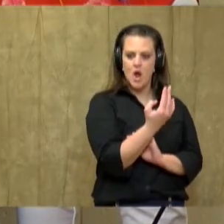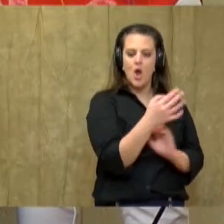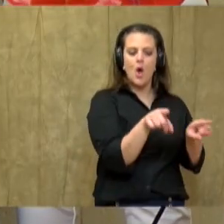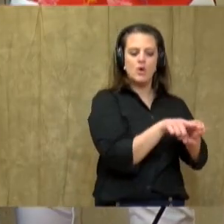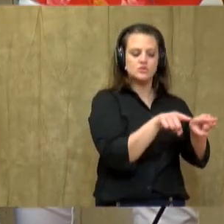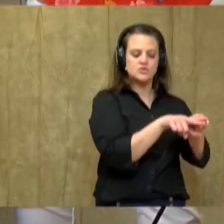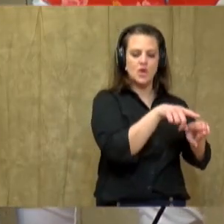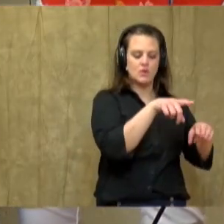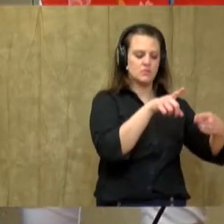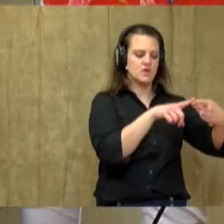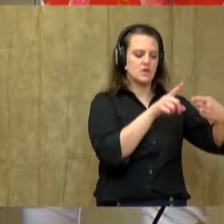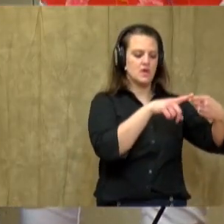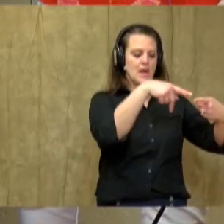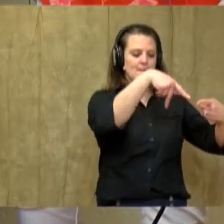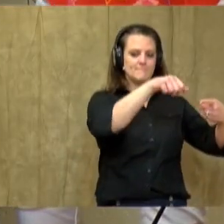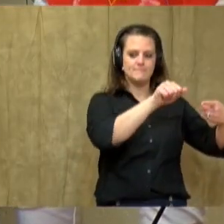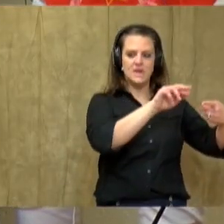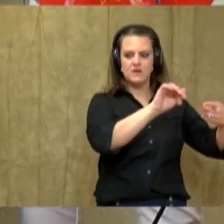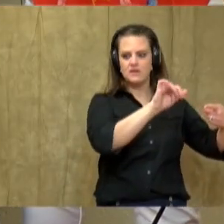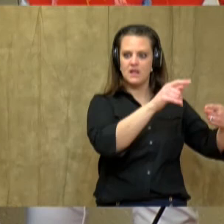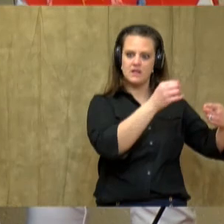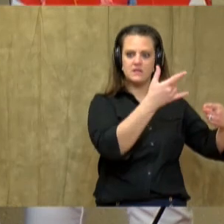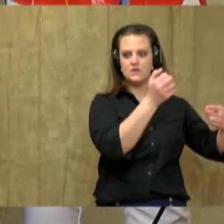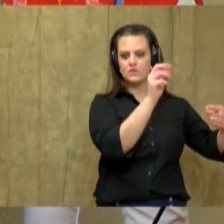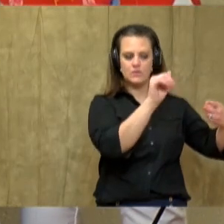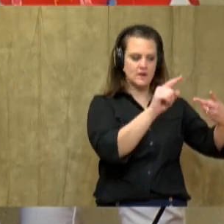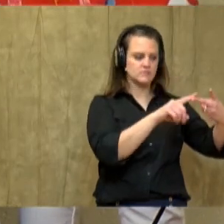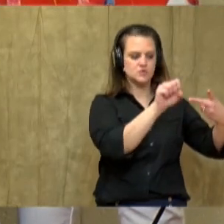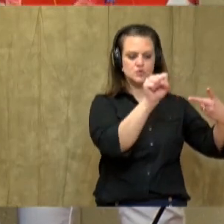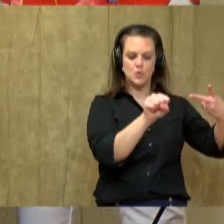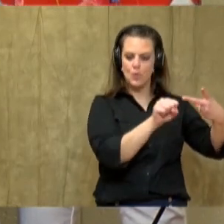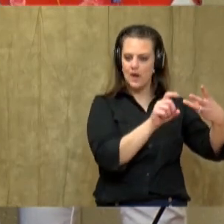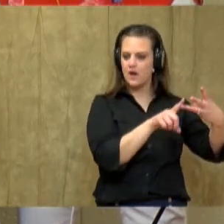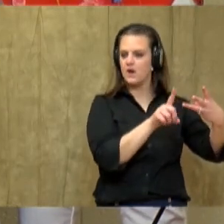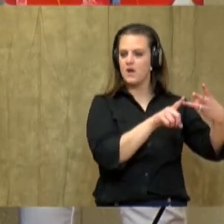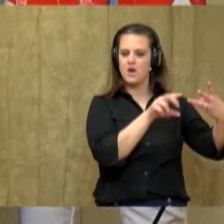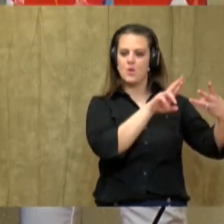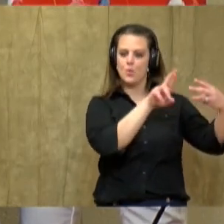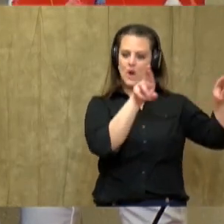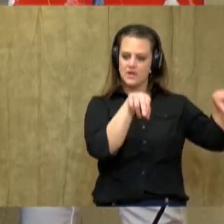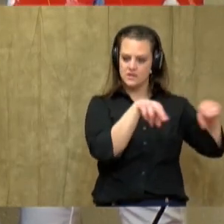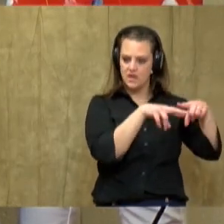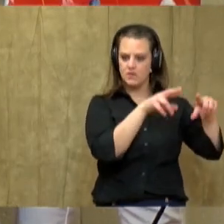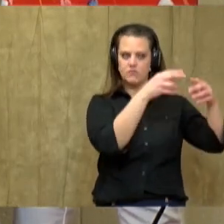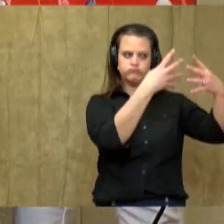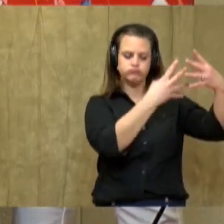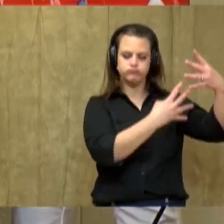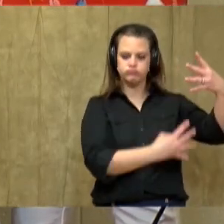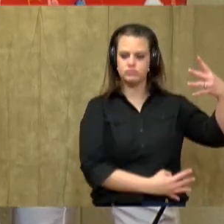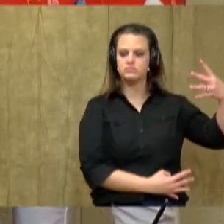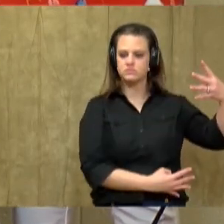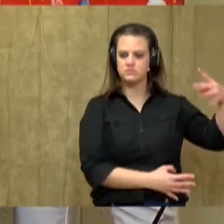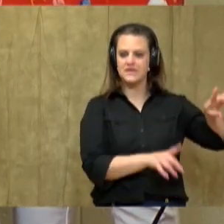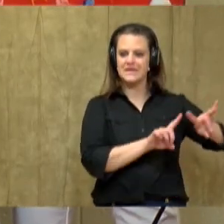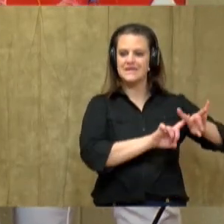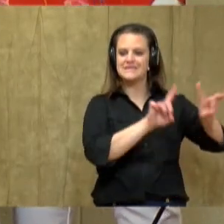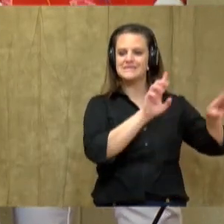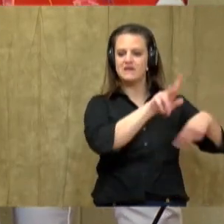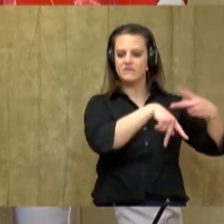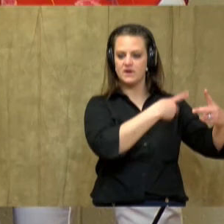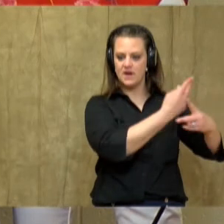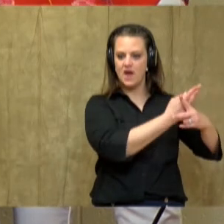parallelograms, rhombuses, trapezoids, squares, rectangles, all different kinds